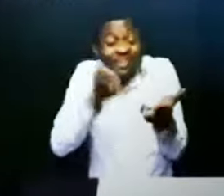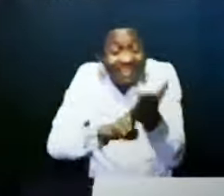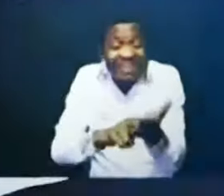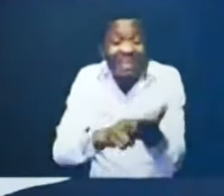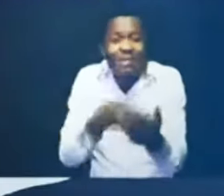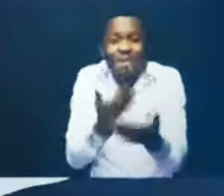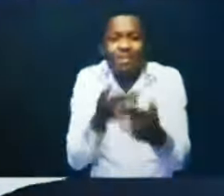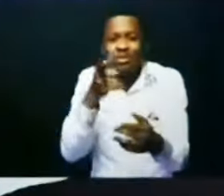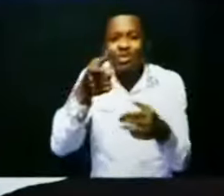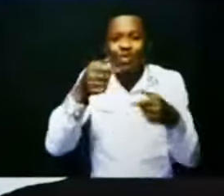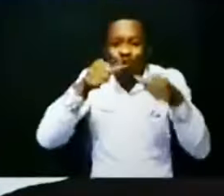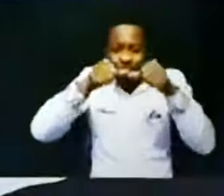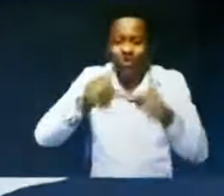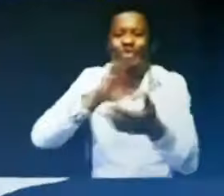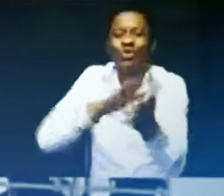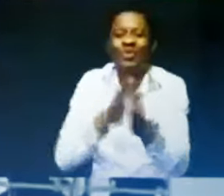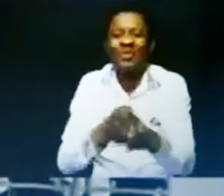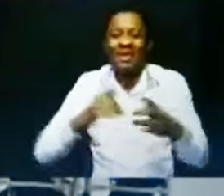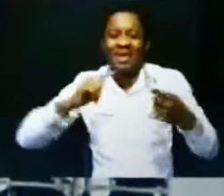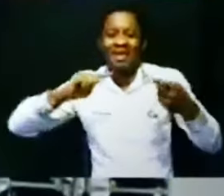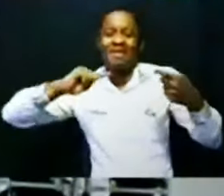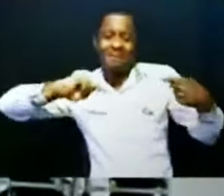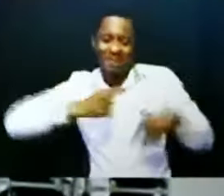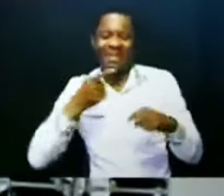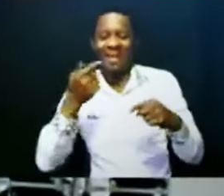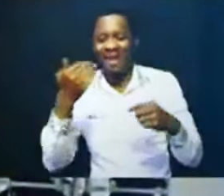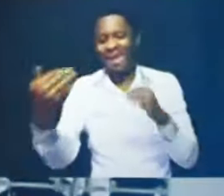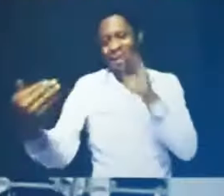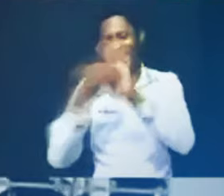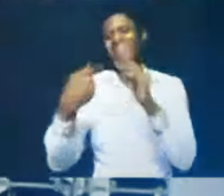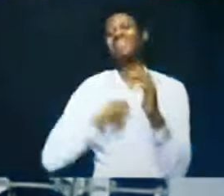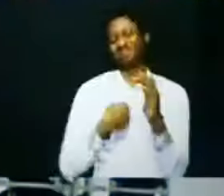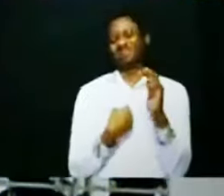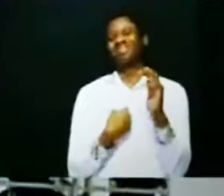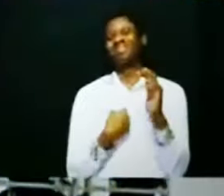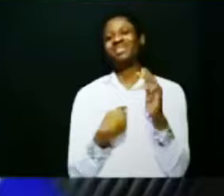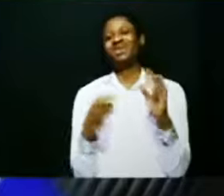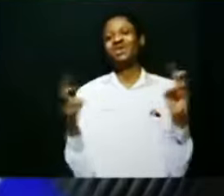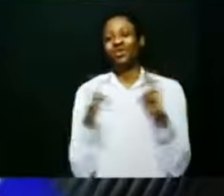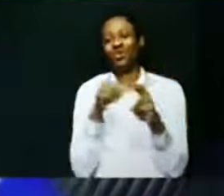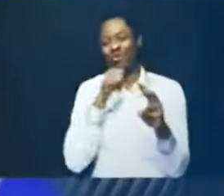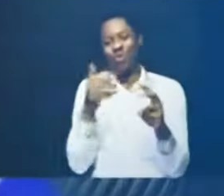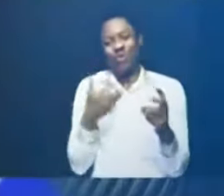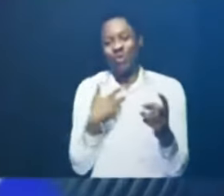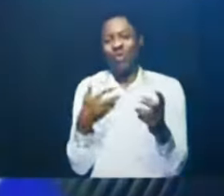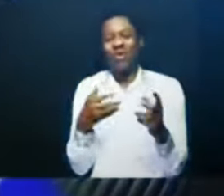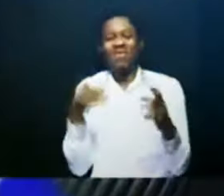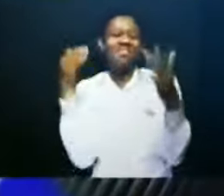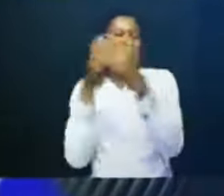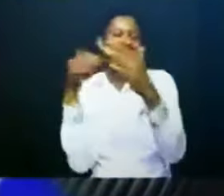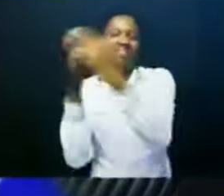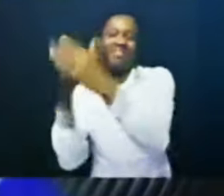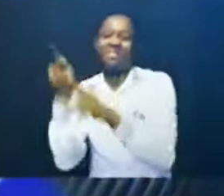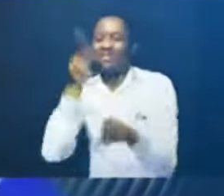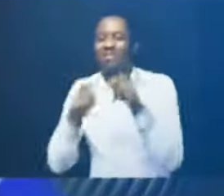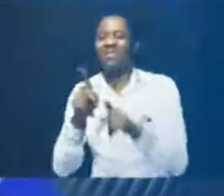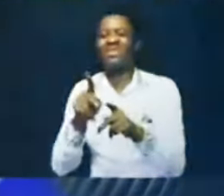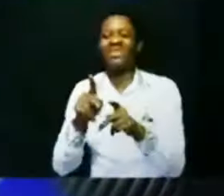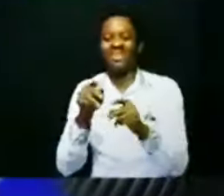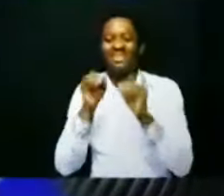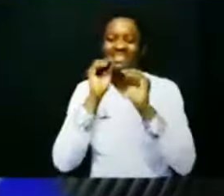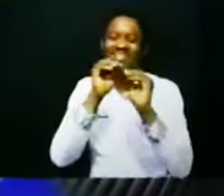against me. So I don't want to be someone offending people. When I'm teaching offenses